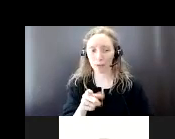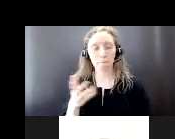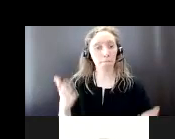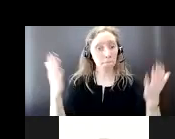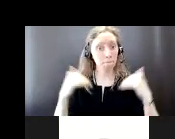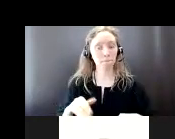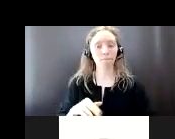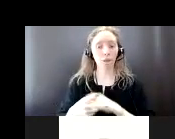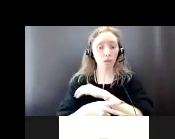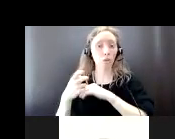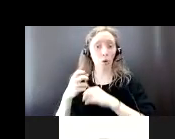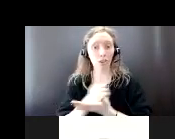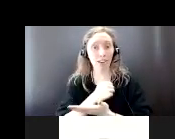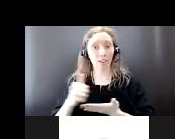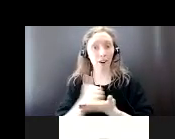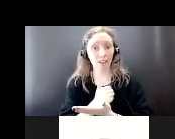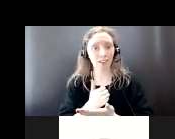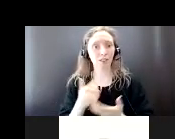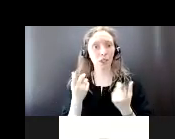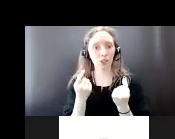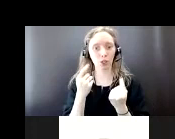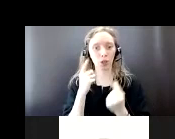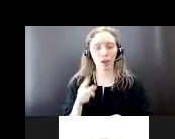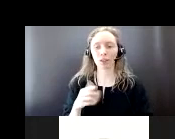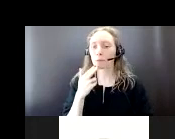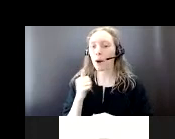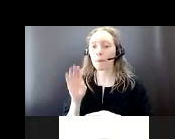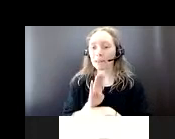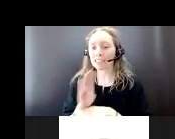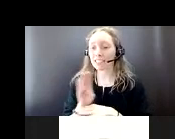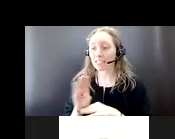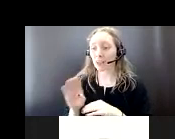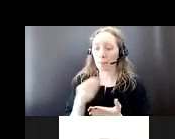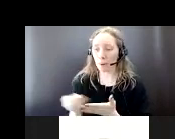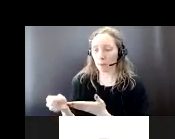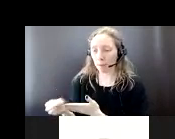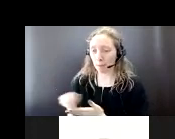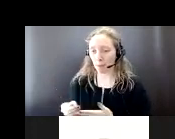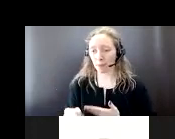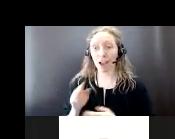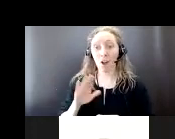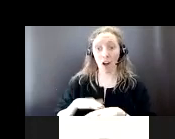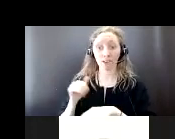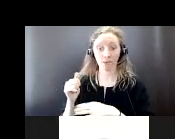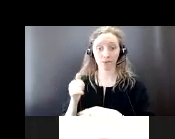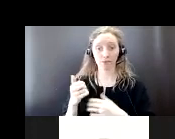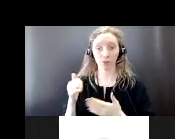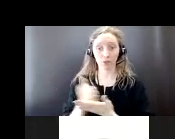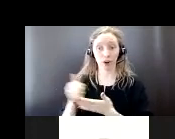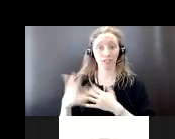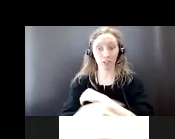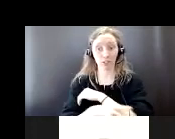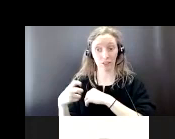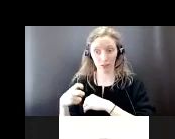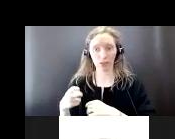to make purchases on a small business account. And what happens is they get the item shipped